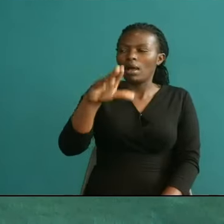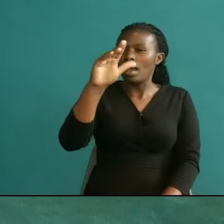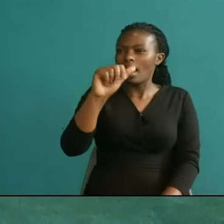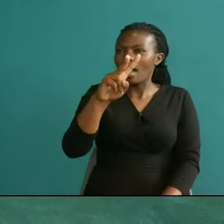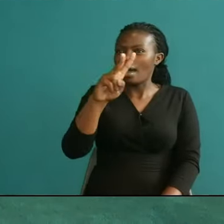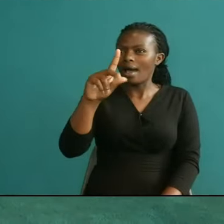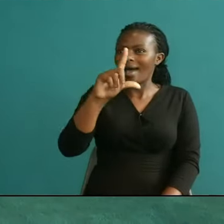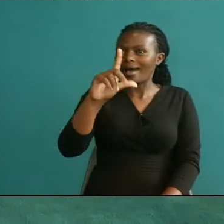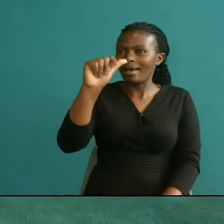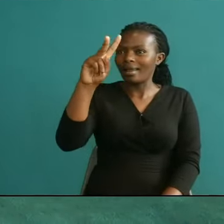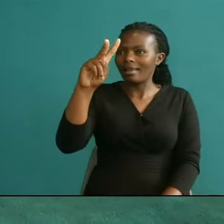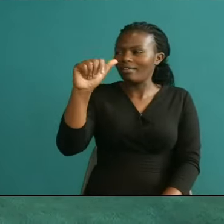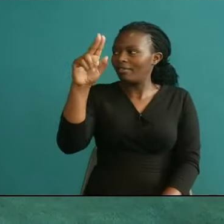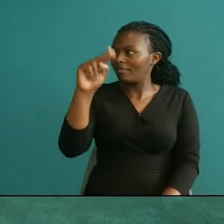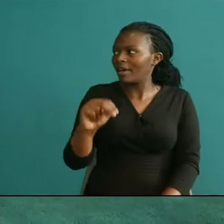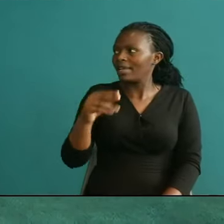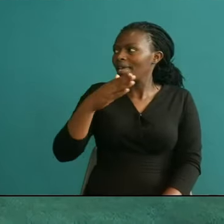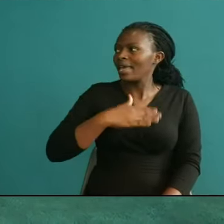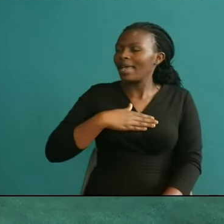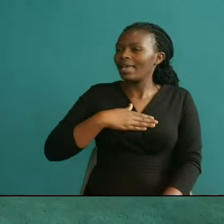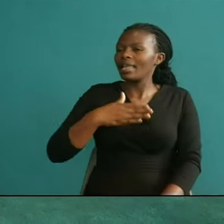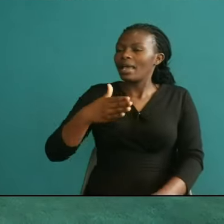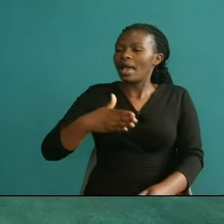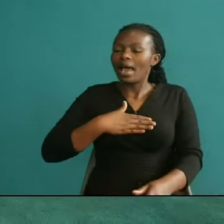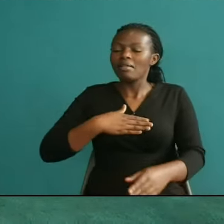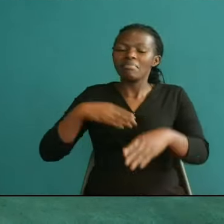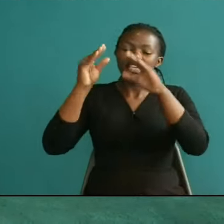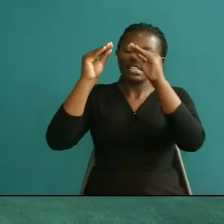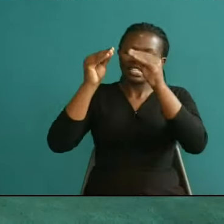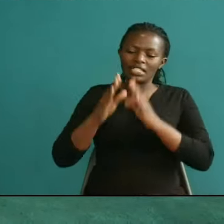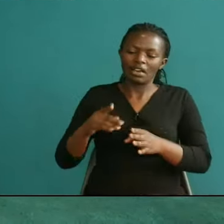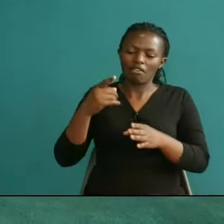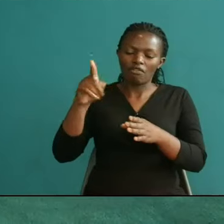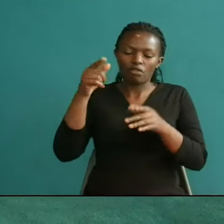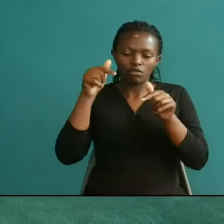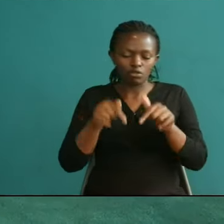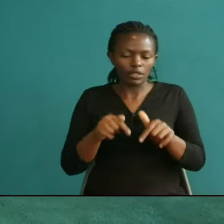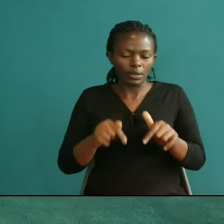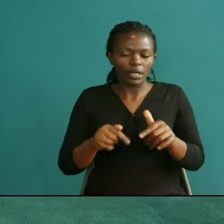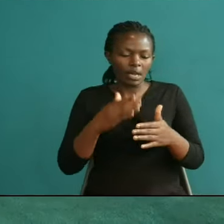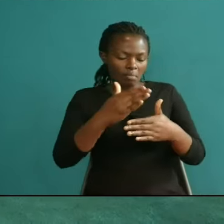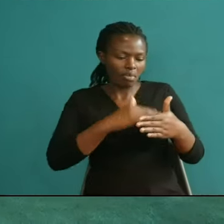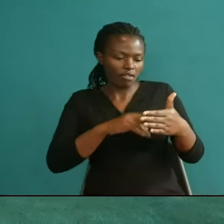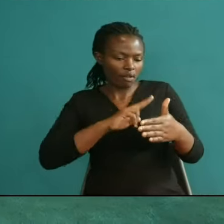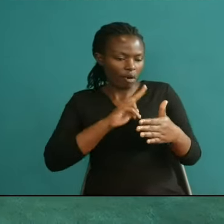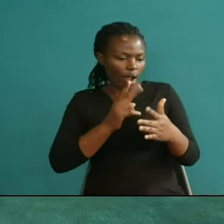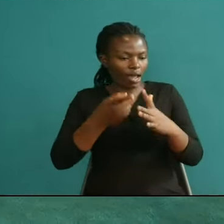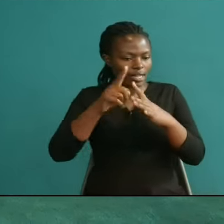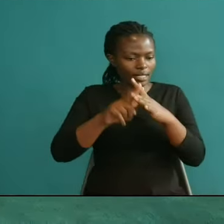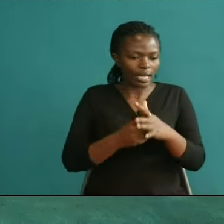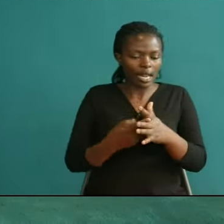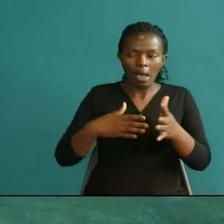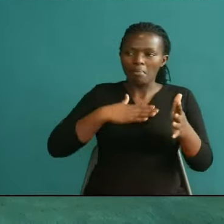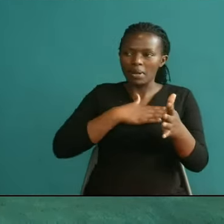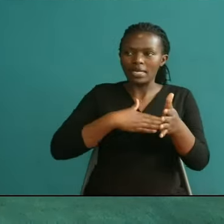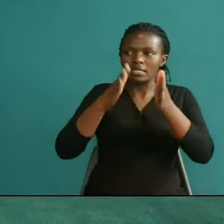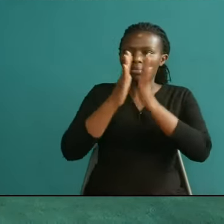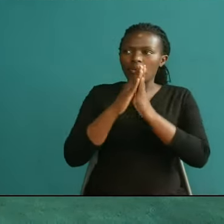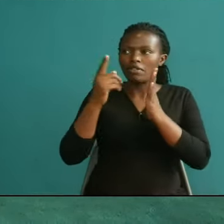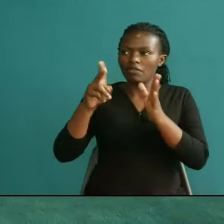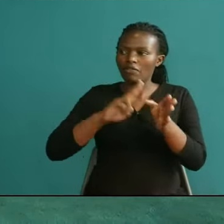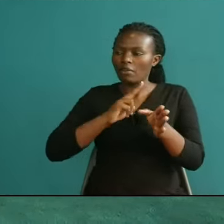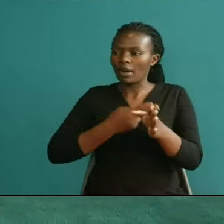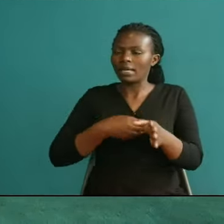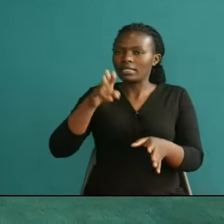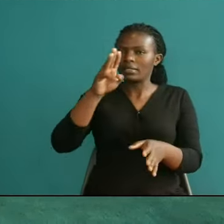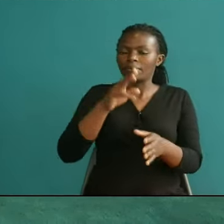Nyandu. And my name is Ashley, and I'll be the moderator for today. So just before we begin, I'd like Marie to please pray for us. Let us